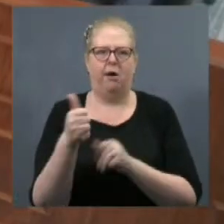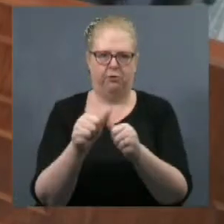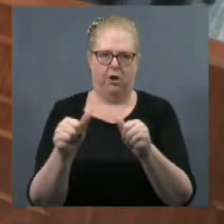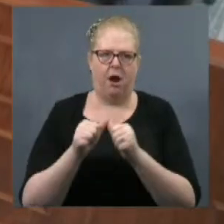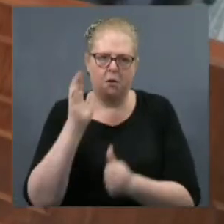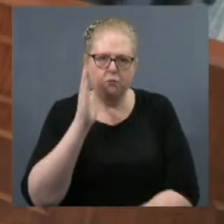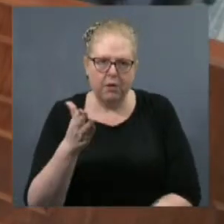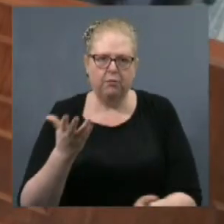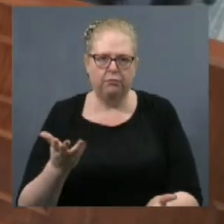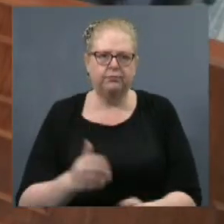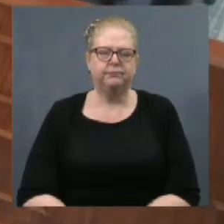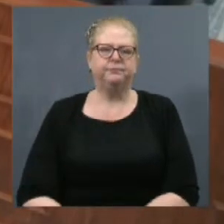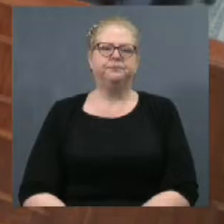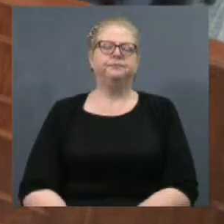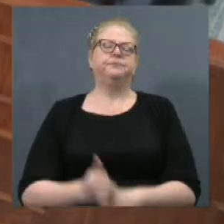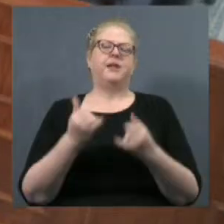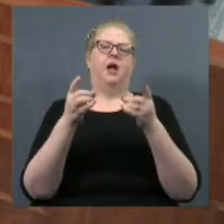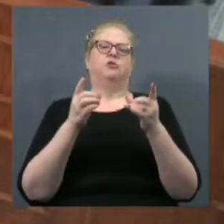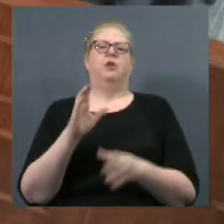Director Adcock?